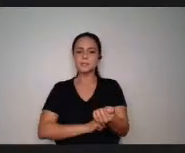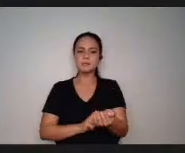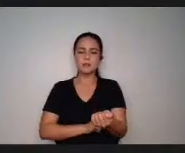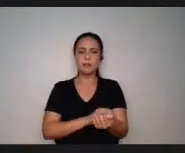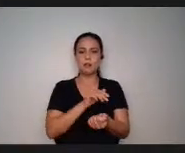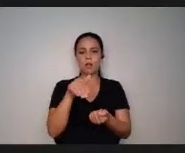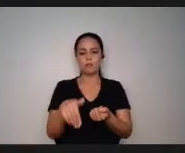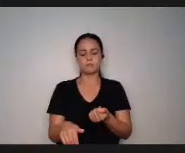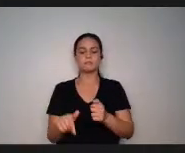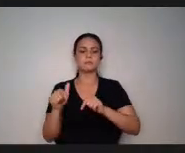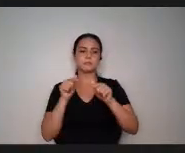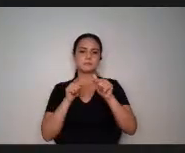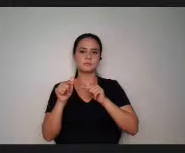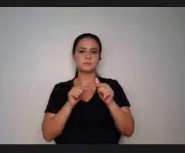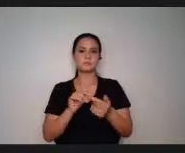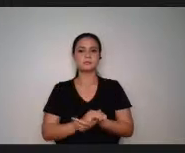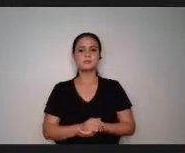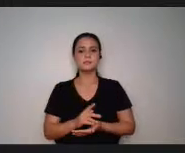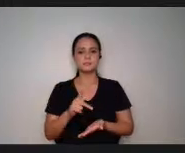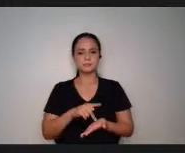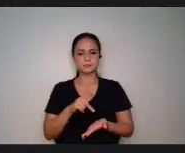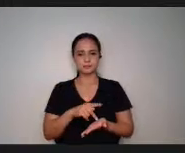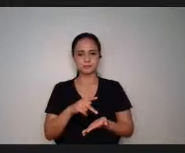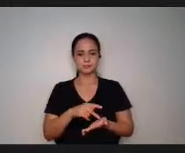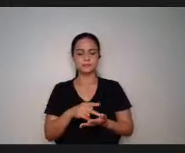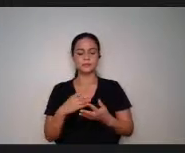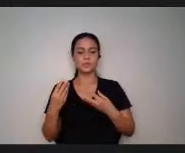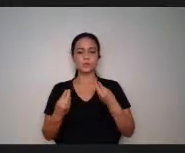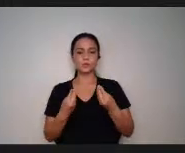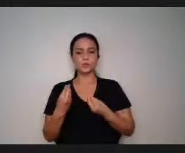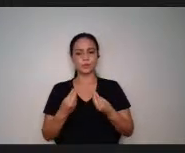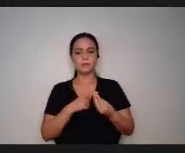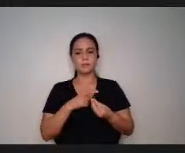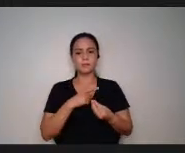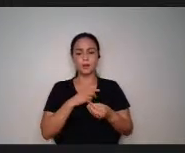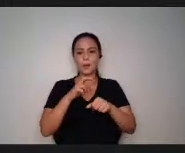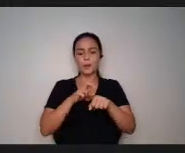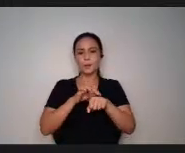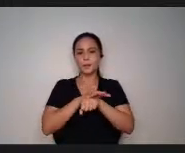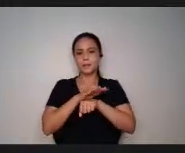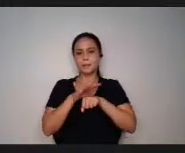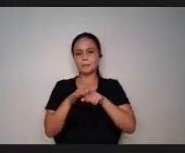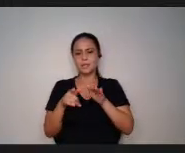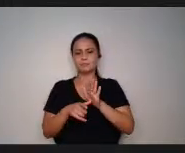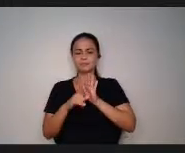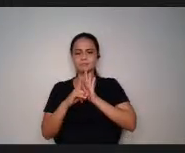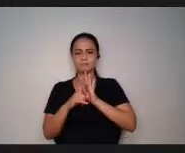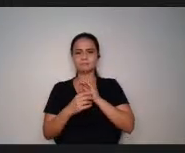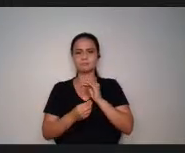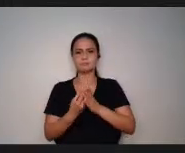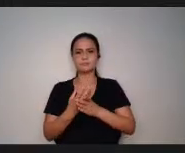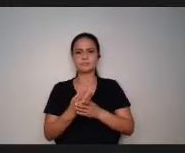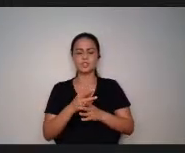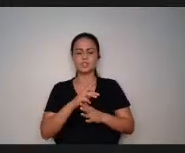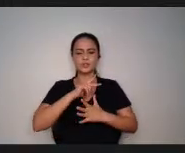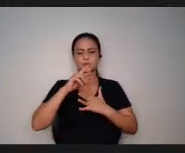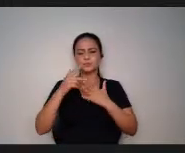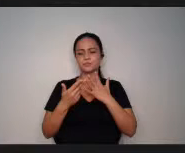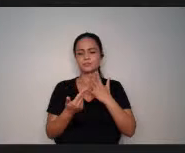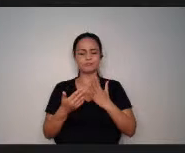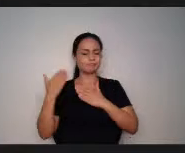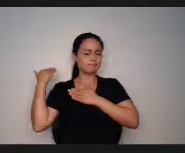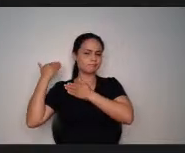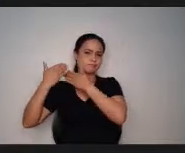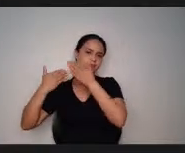been a pre-existing pandemic for many, many decades in the United States as well as